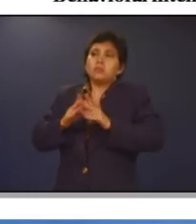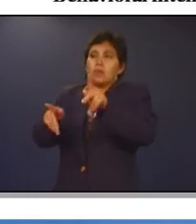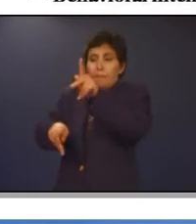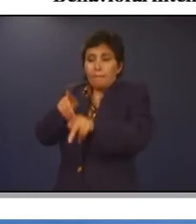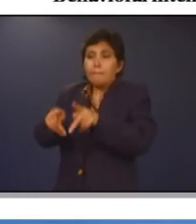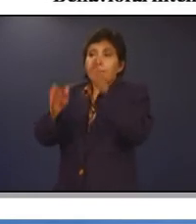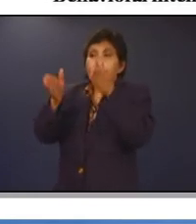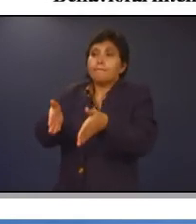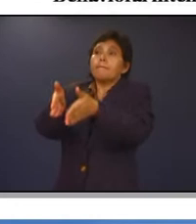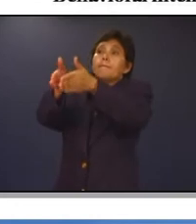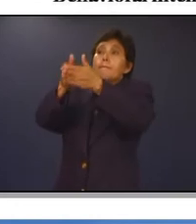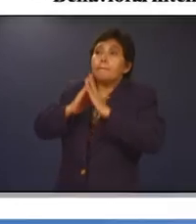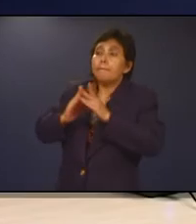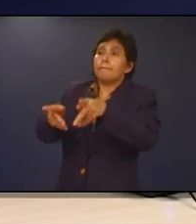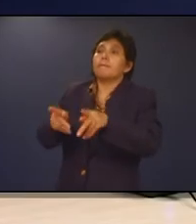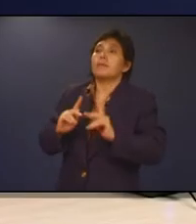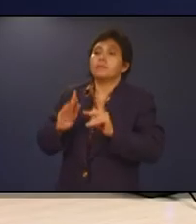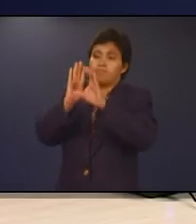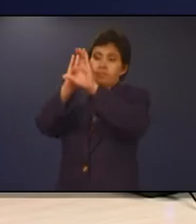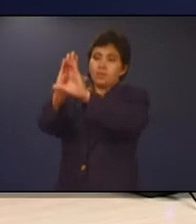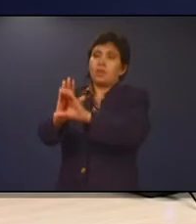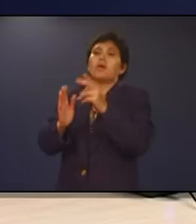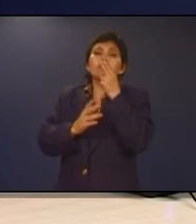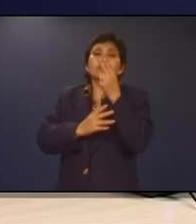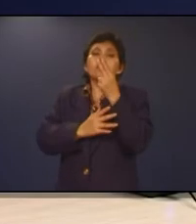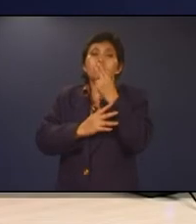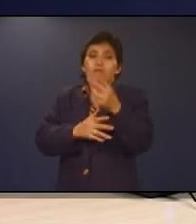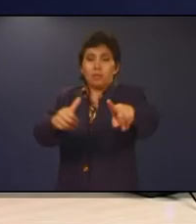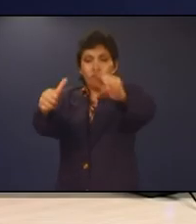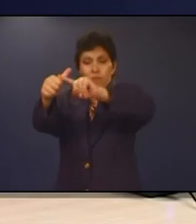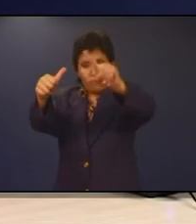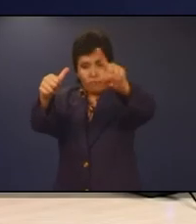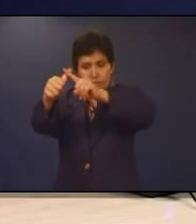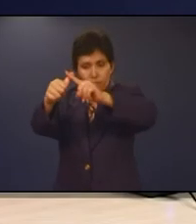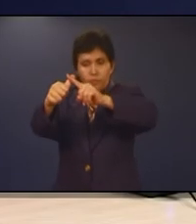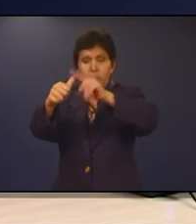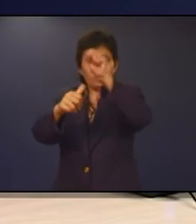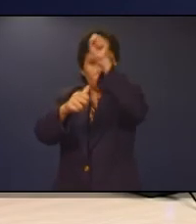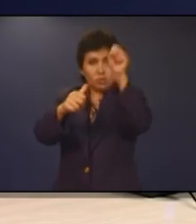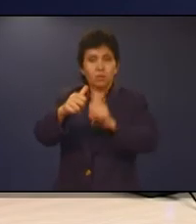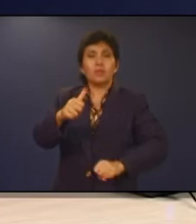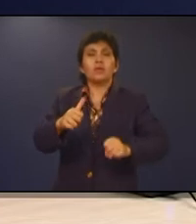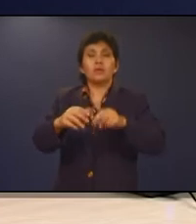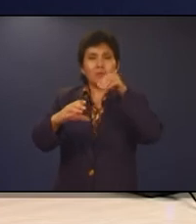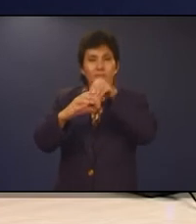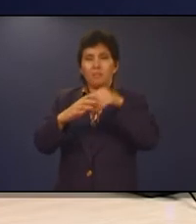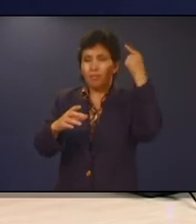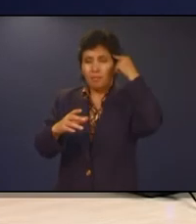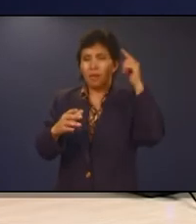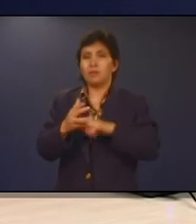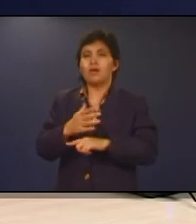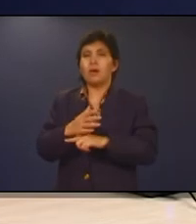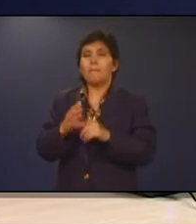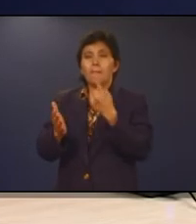person intends to do it. Example, smoking. So the first question will come to the person's mind is that, is it proper thing to